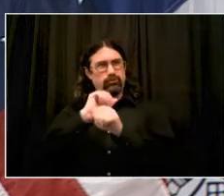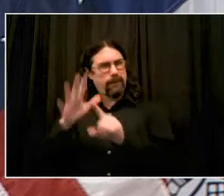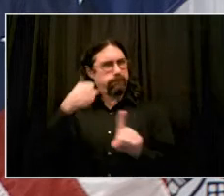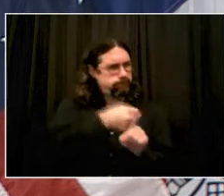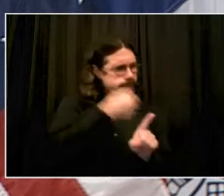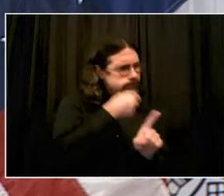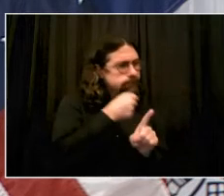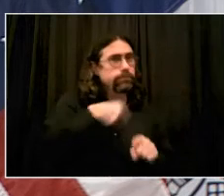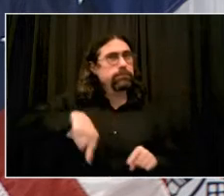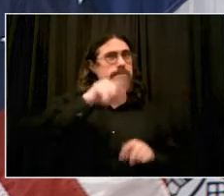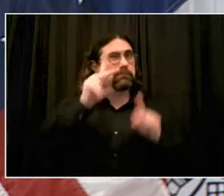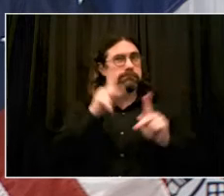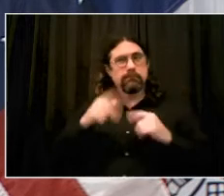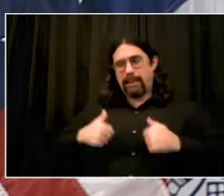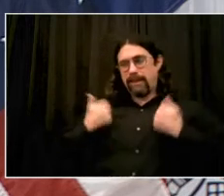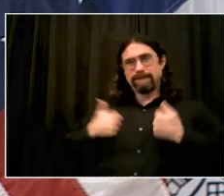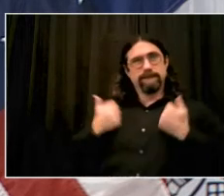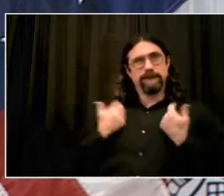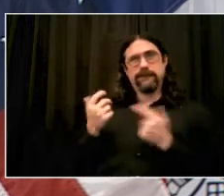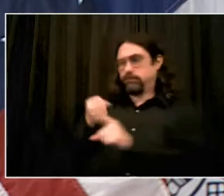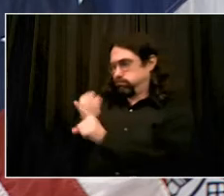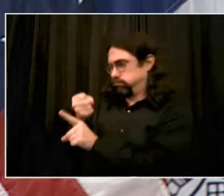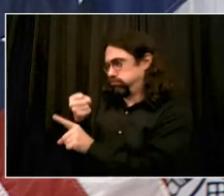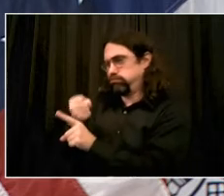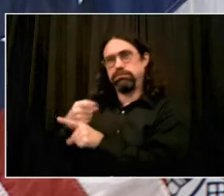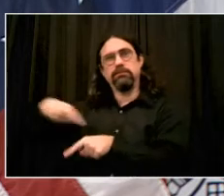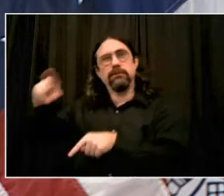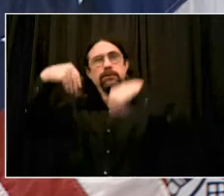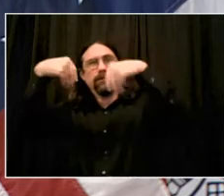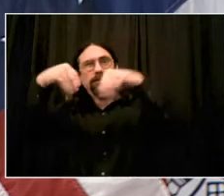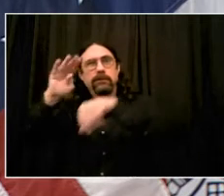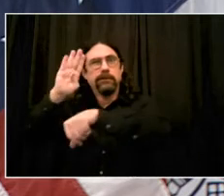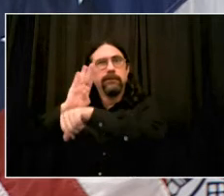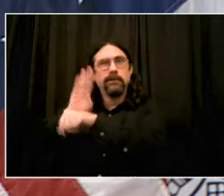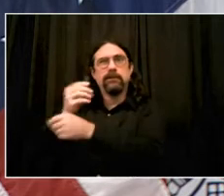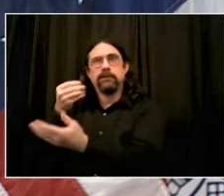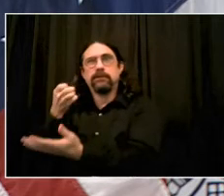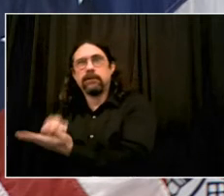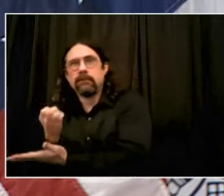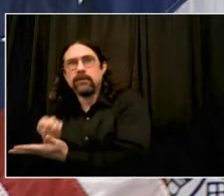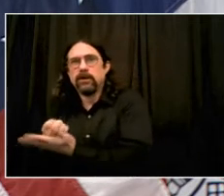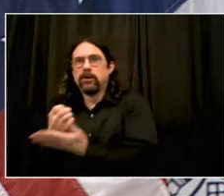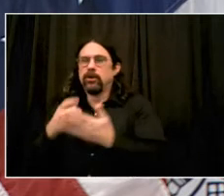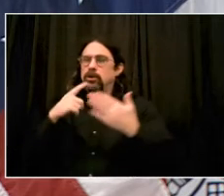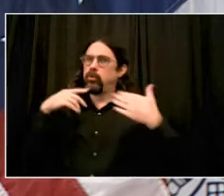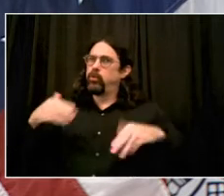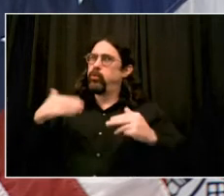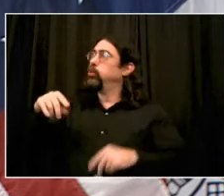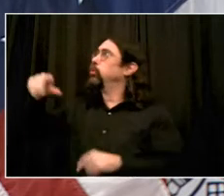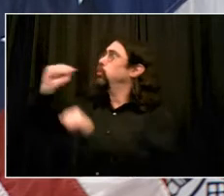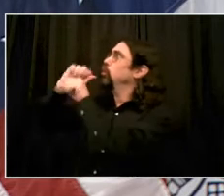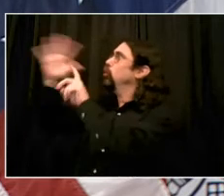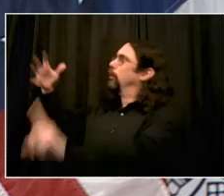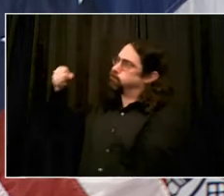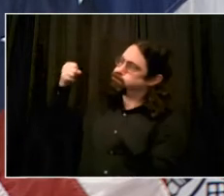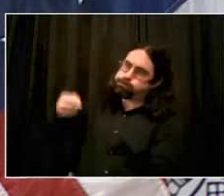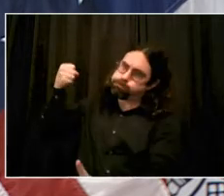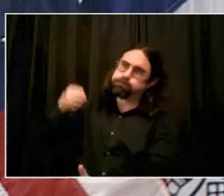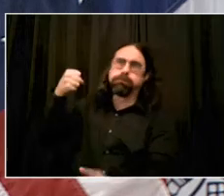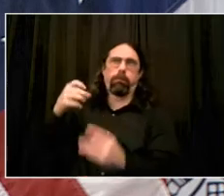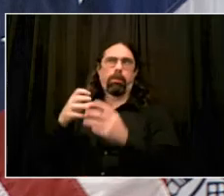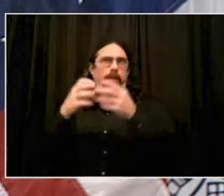as this second wave is bearing down on us. Particularly concerned about so many of our small